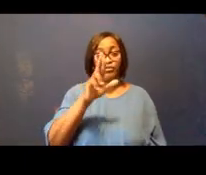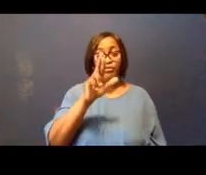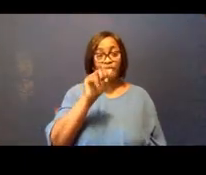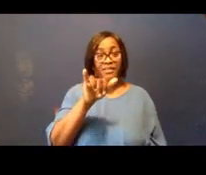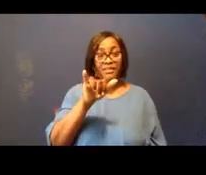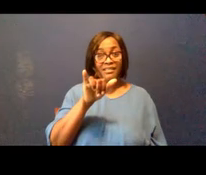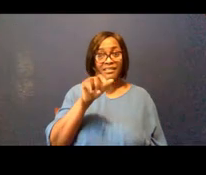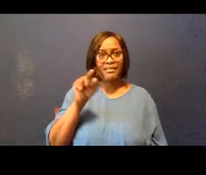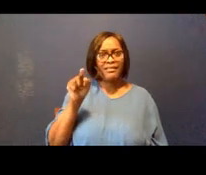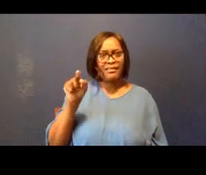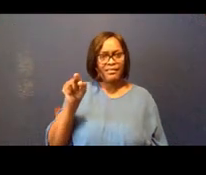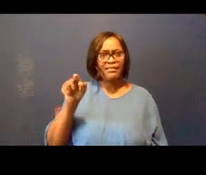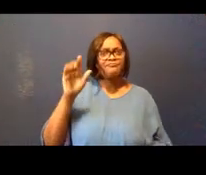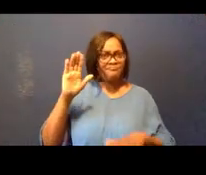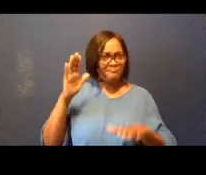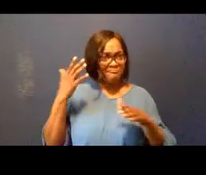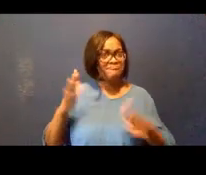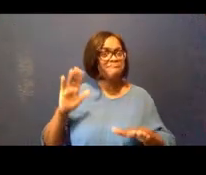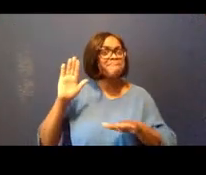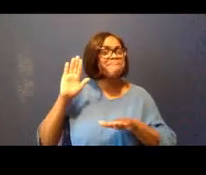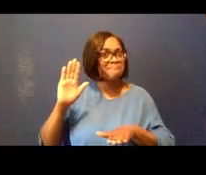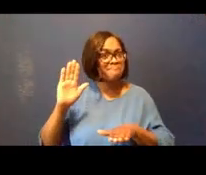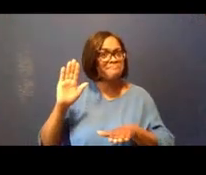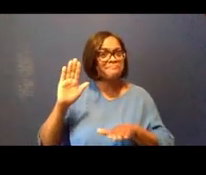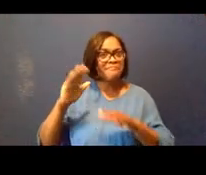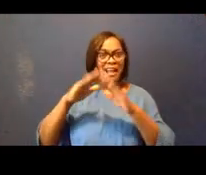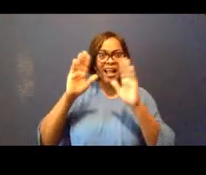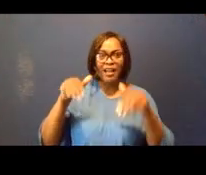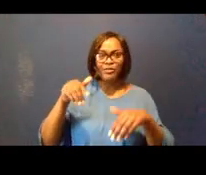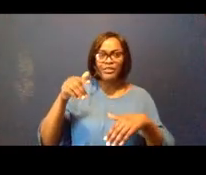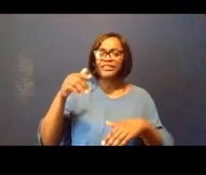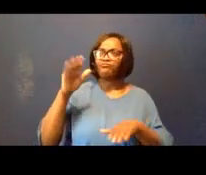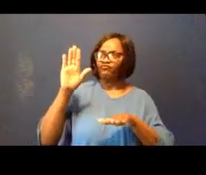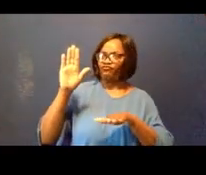1988, I was able to